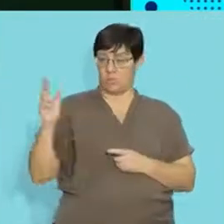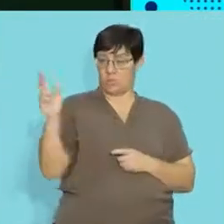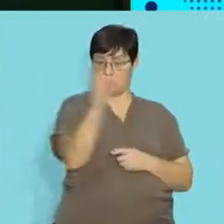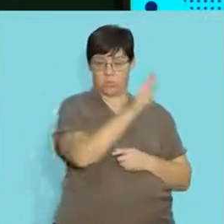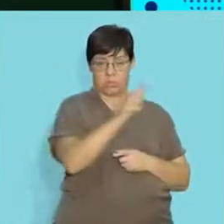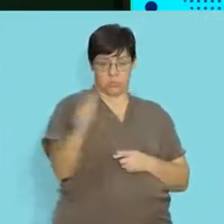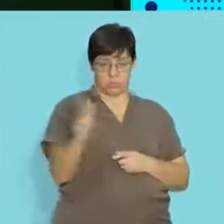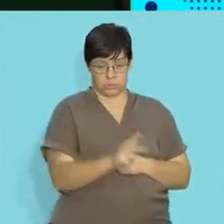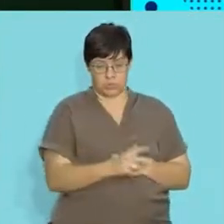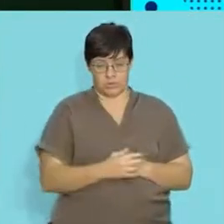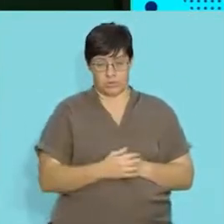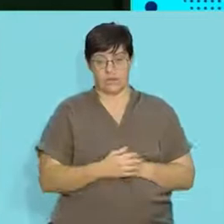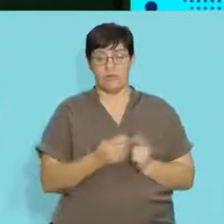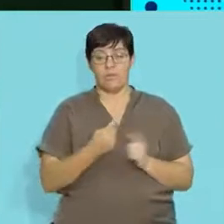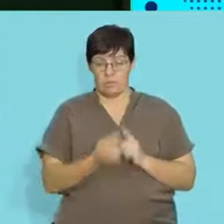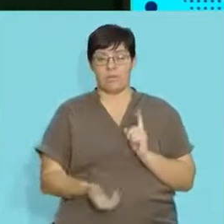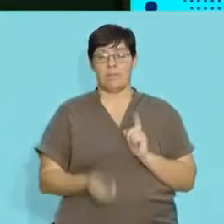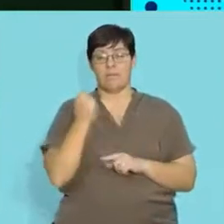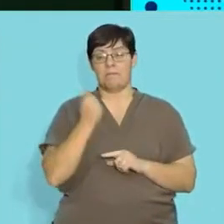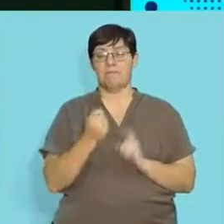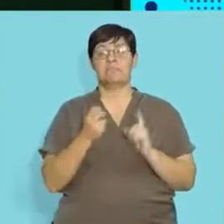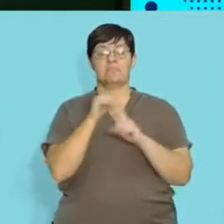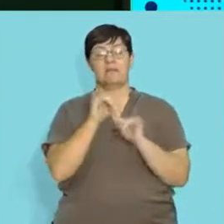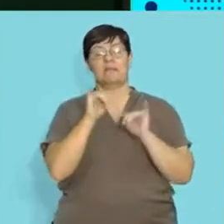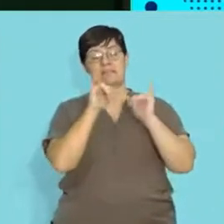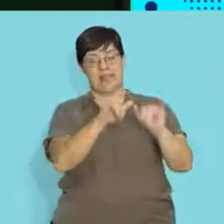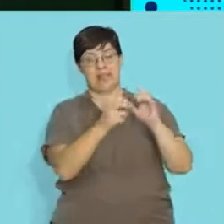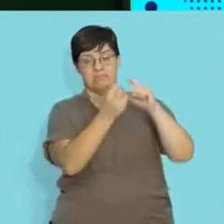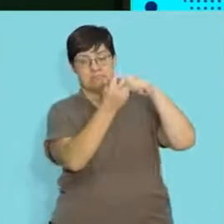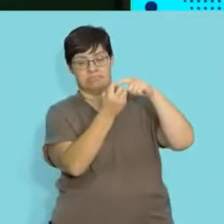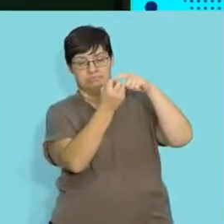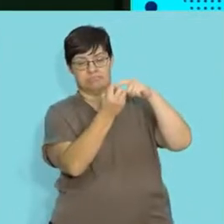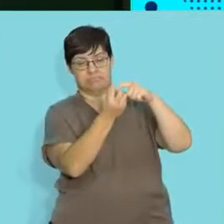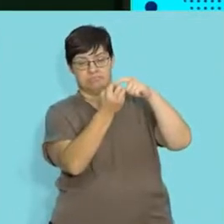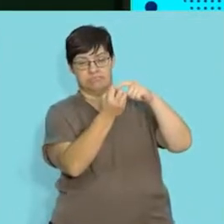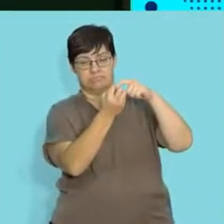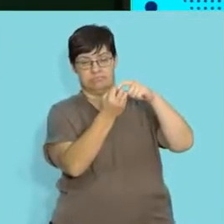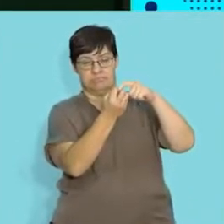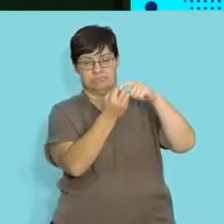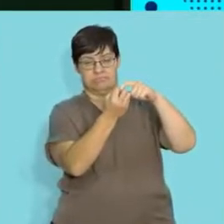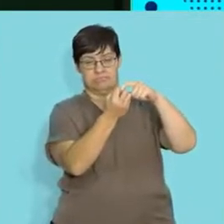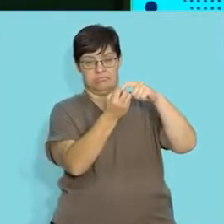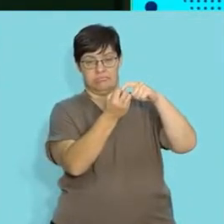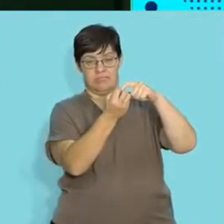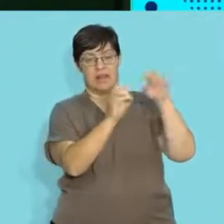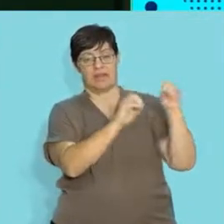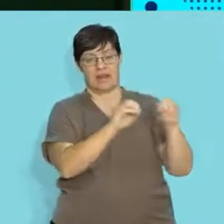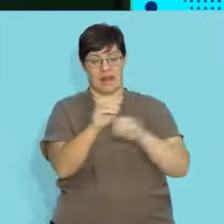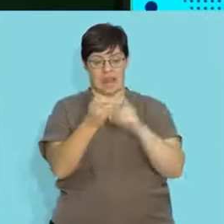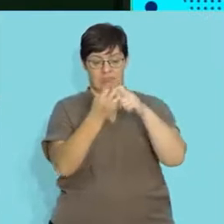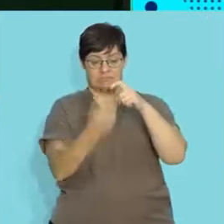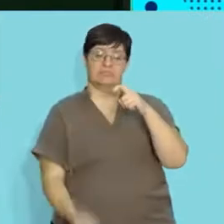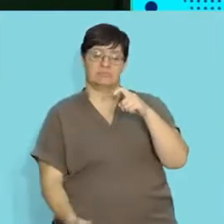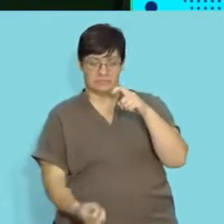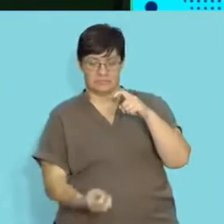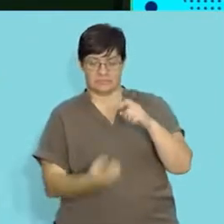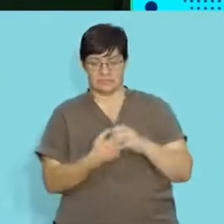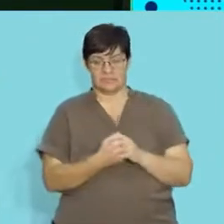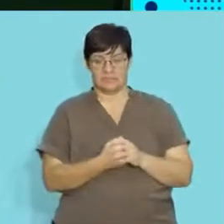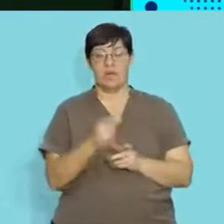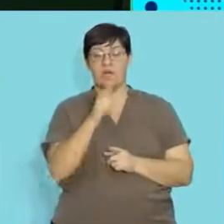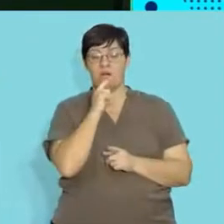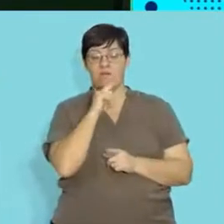apply auxins onto an orchard, you will find that it delays the ripening of the fruit, and it means that